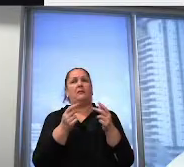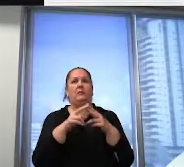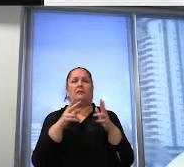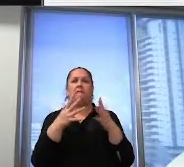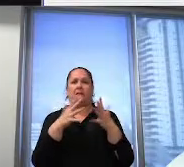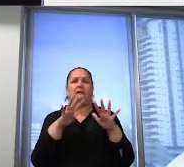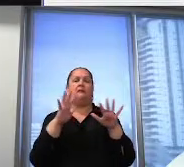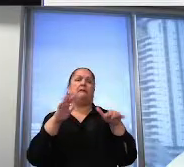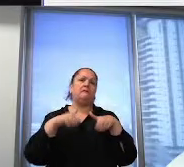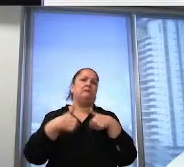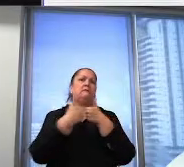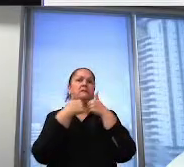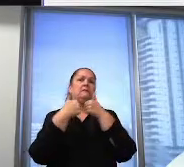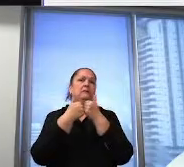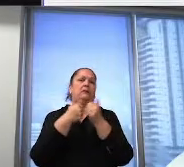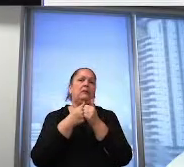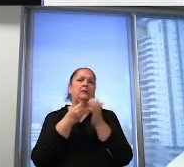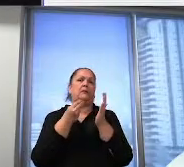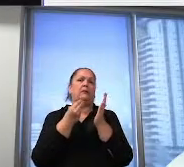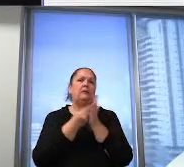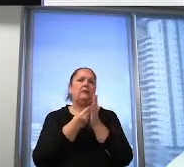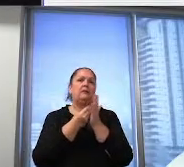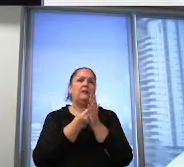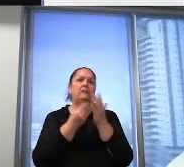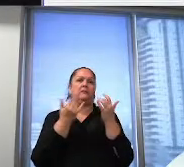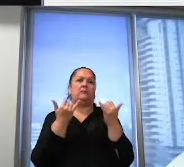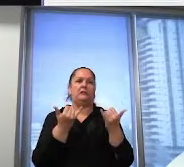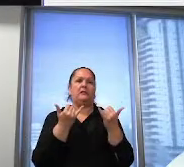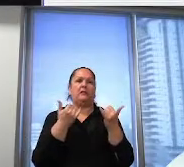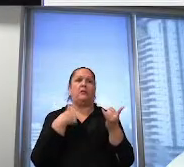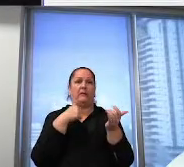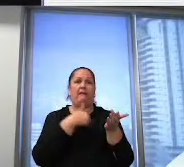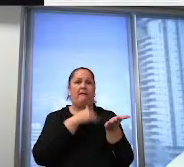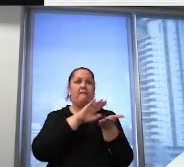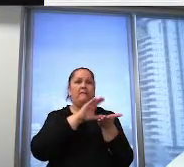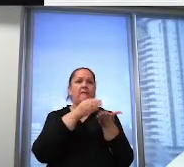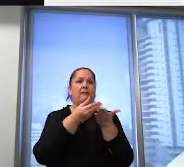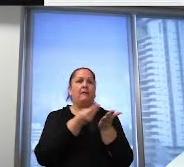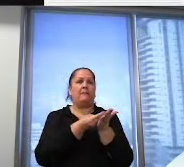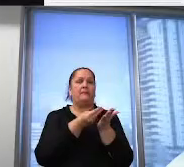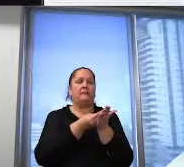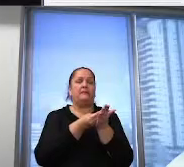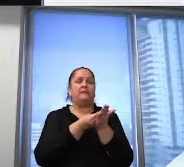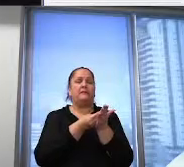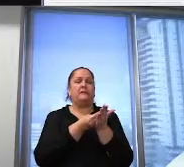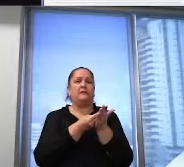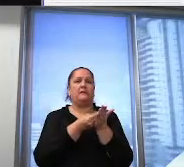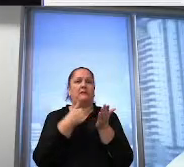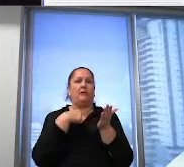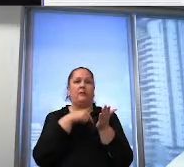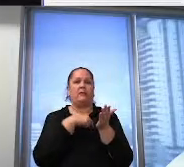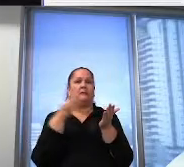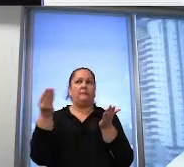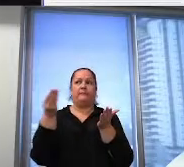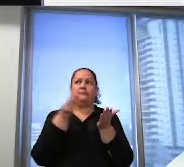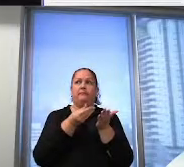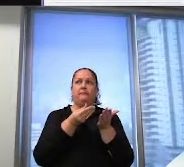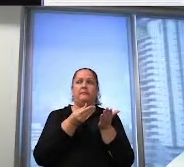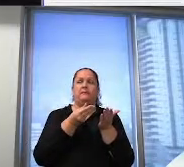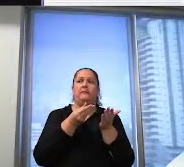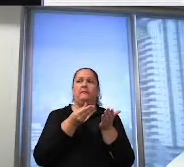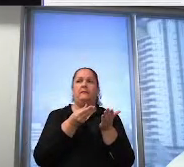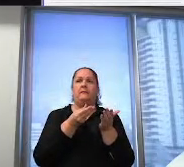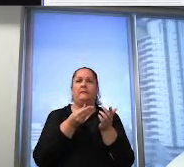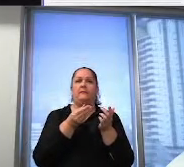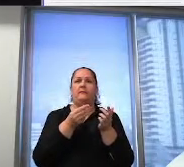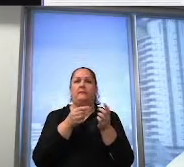very challenged with cash flow right now. We may have a budget that we've been provided,